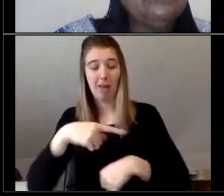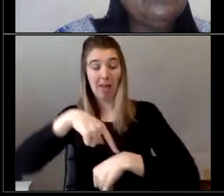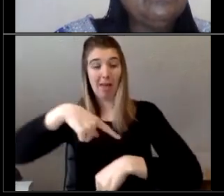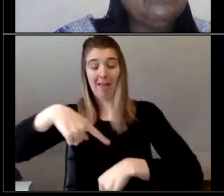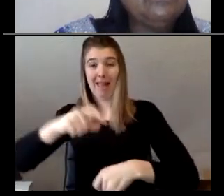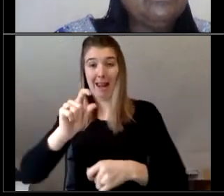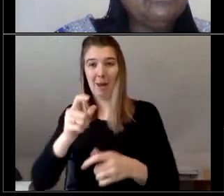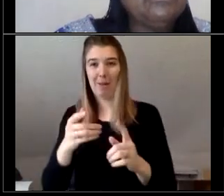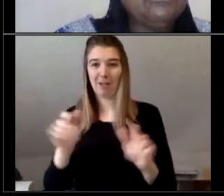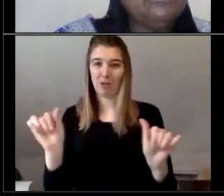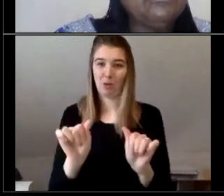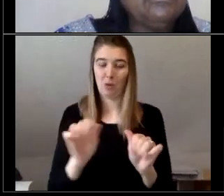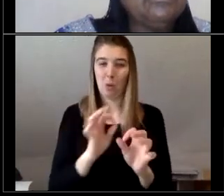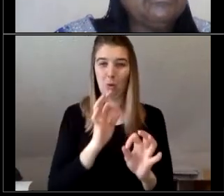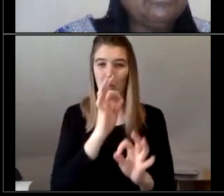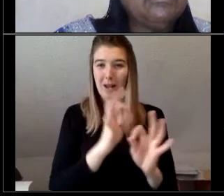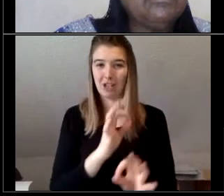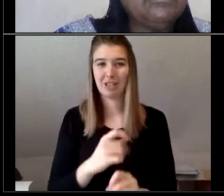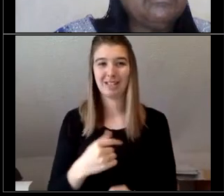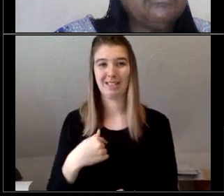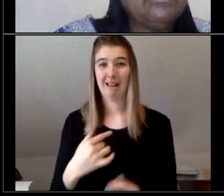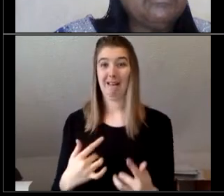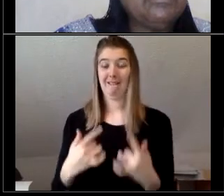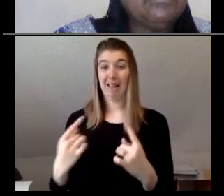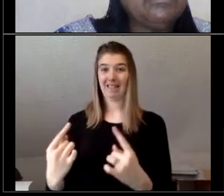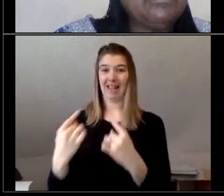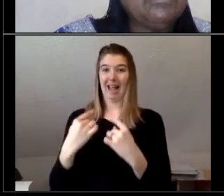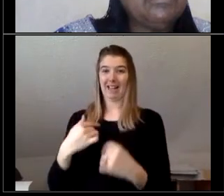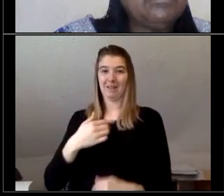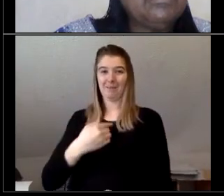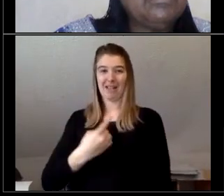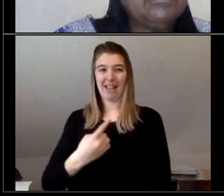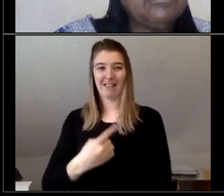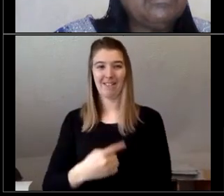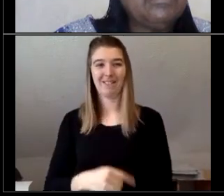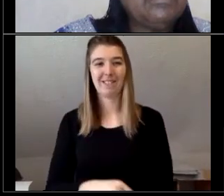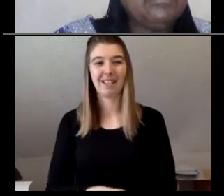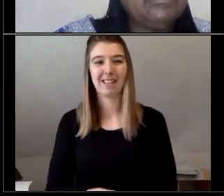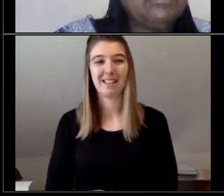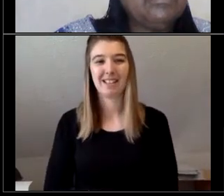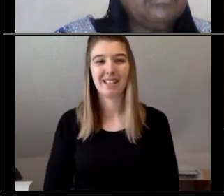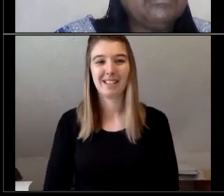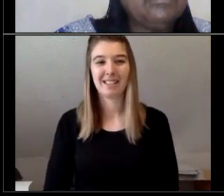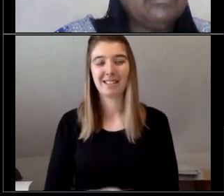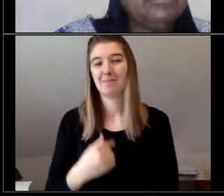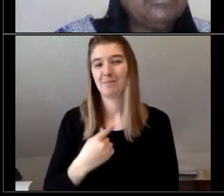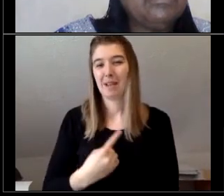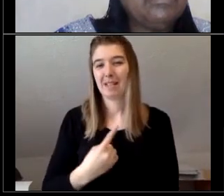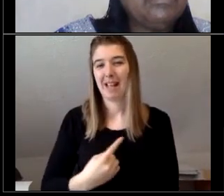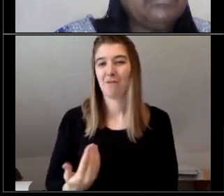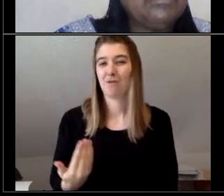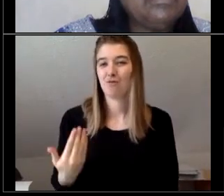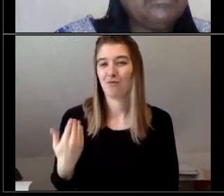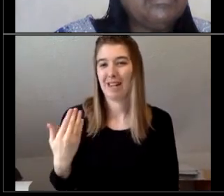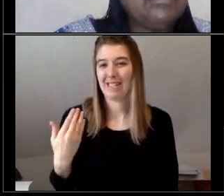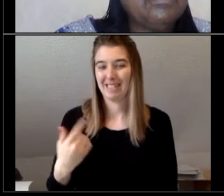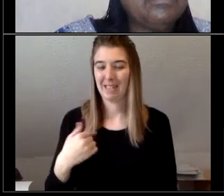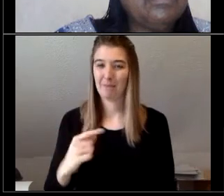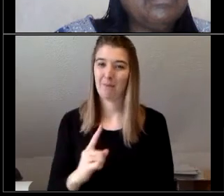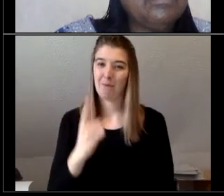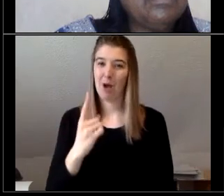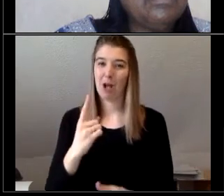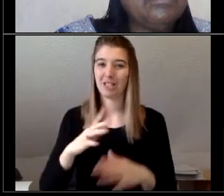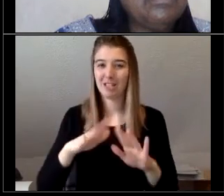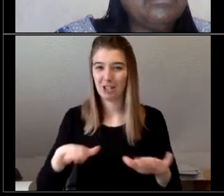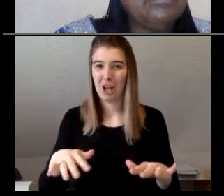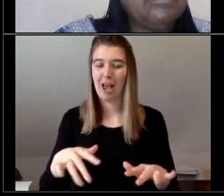you're targeting me a little bit with that one. As for those who don't know, I've very recently had my first child, and so I'm facing a lot of these questions, and my